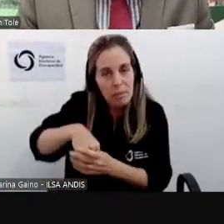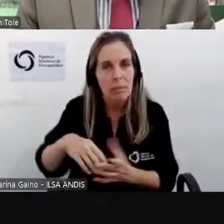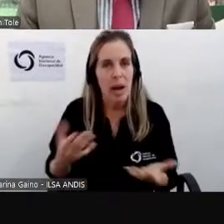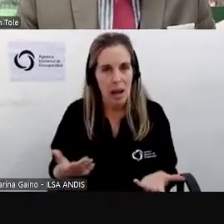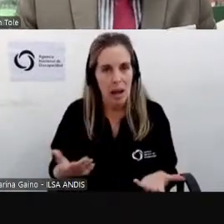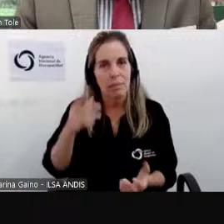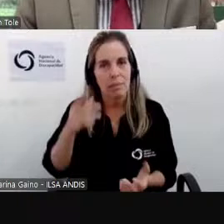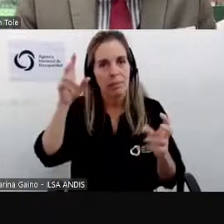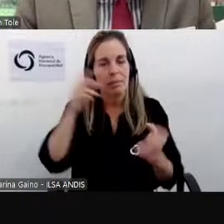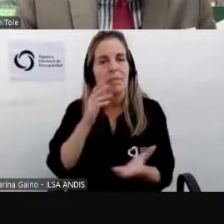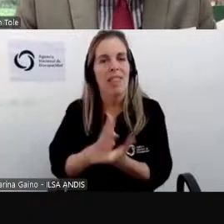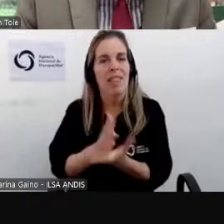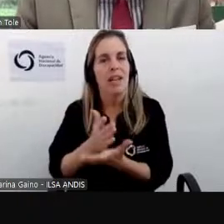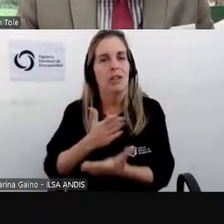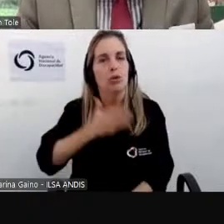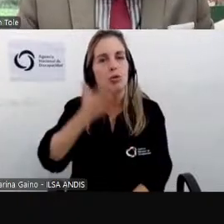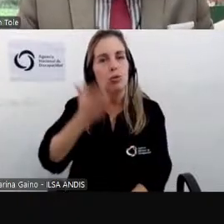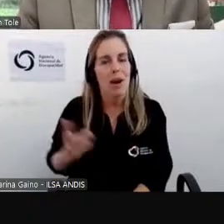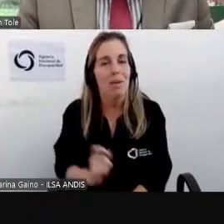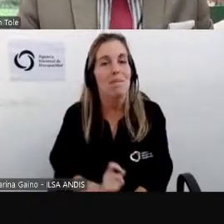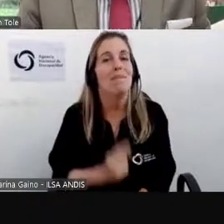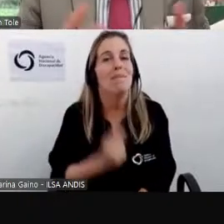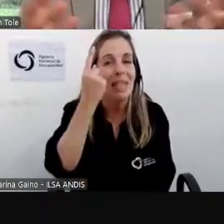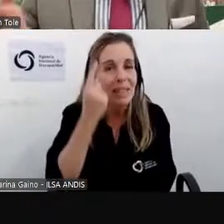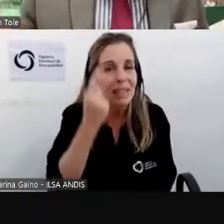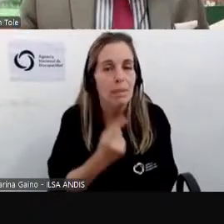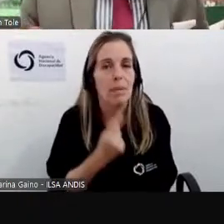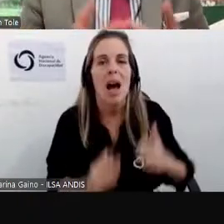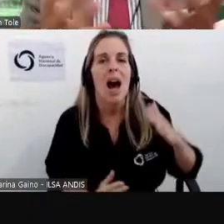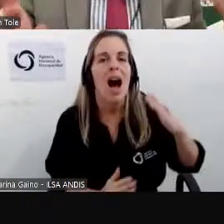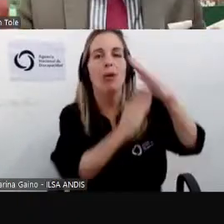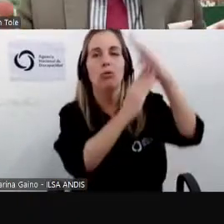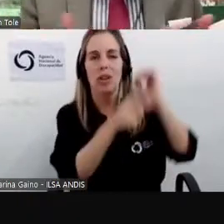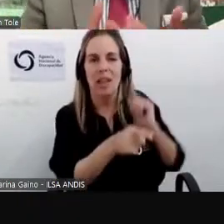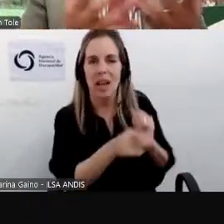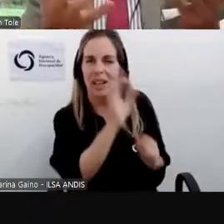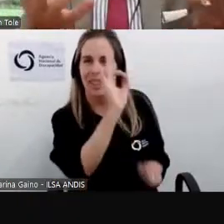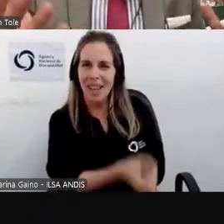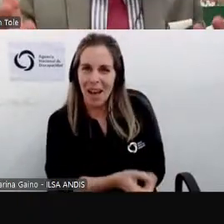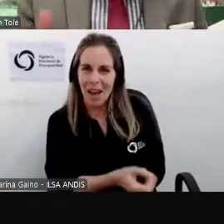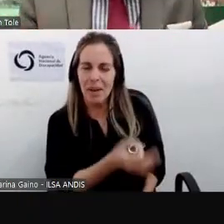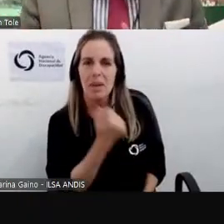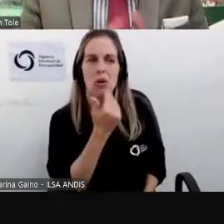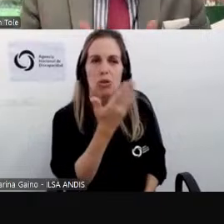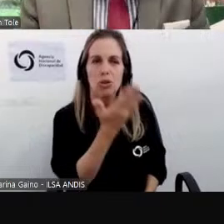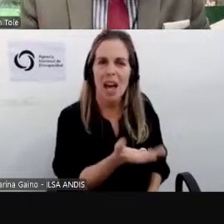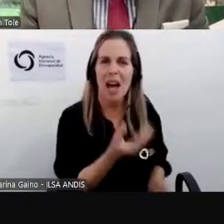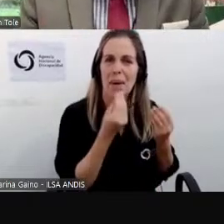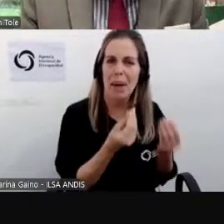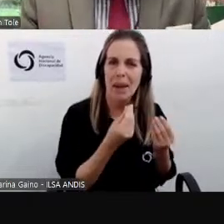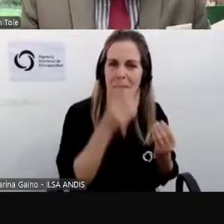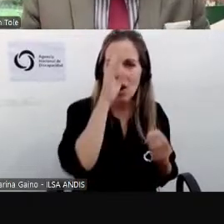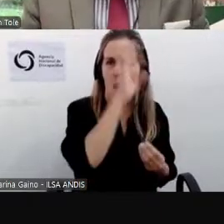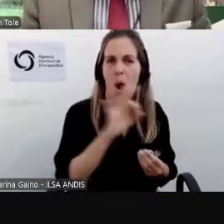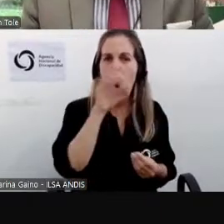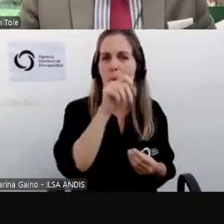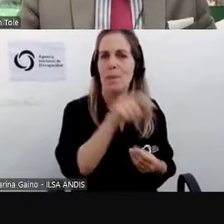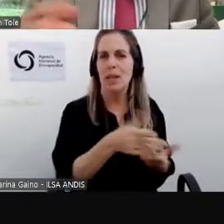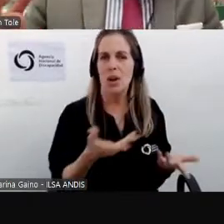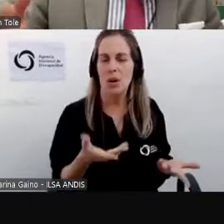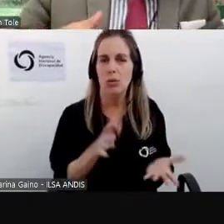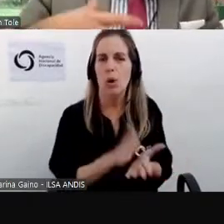have a human rights approach, first we need to ask the director what he means or what he understands by human rights